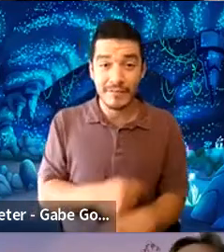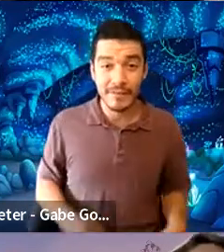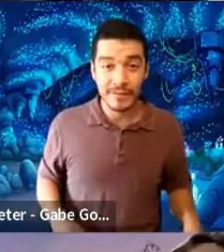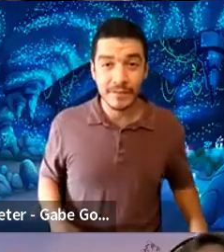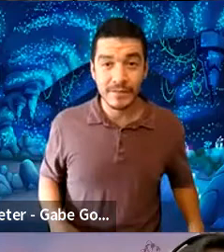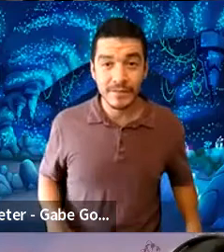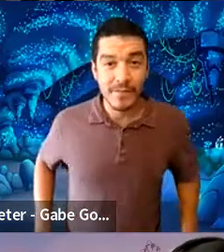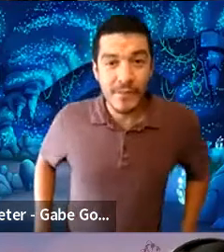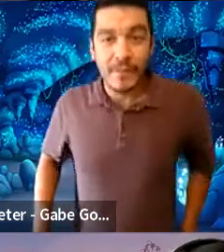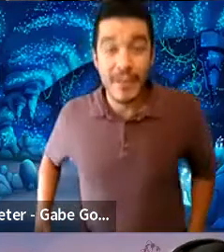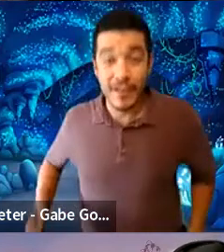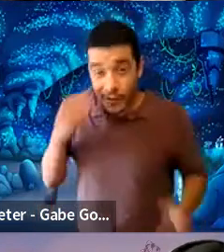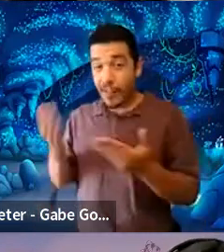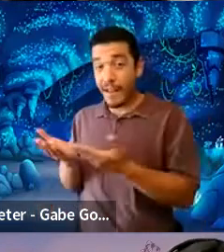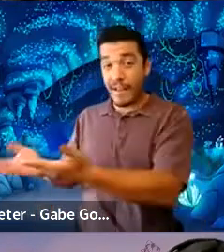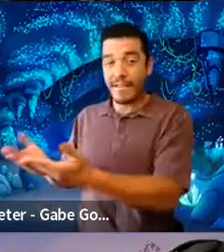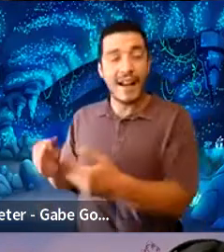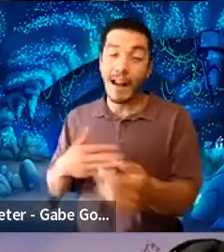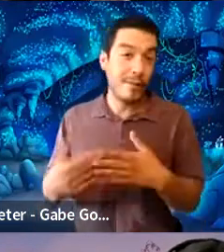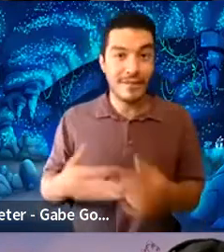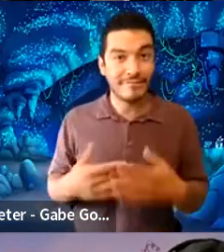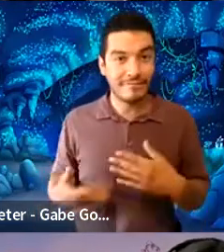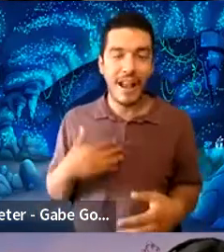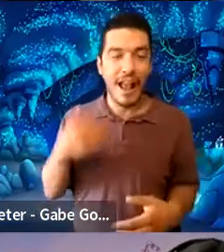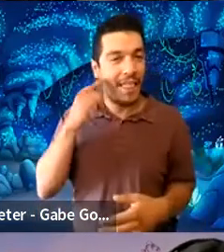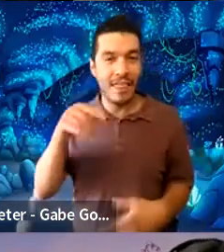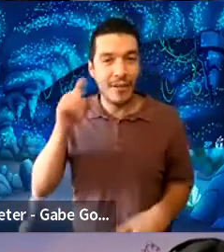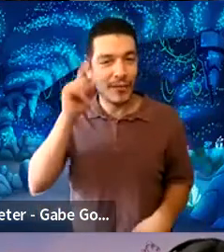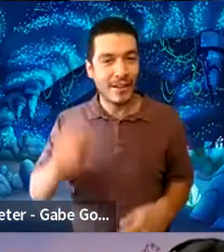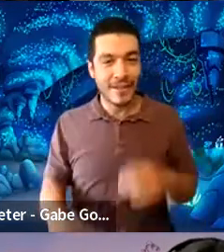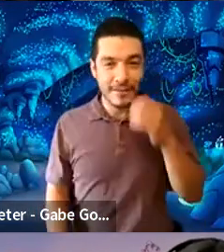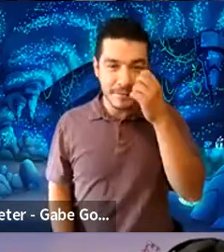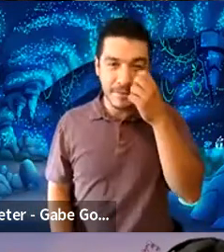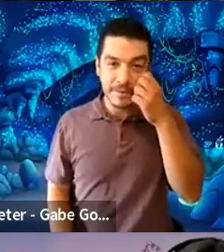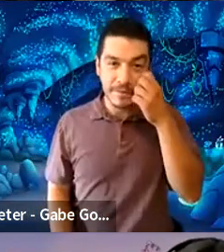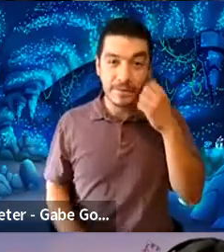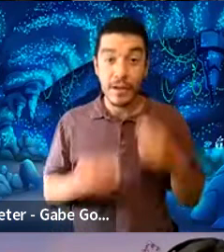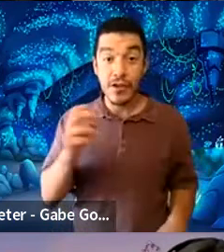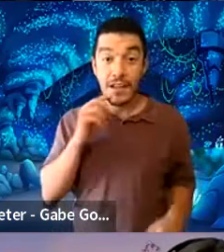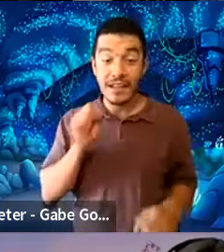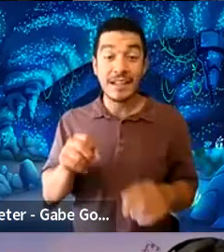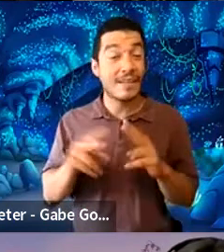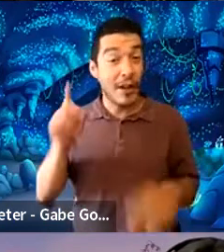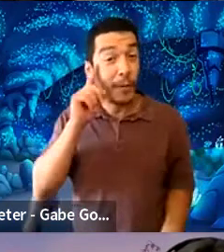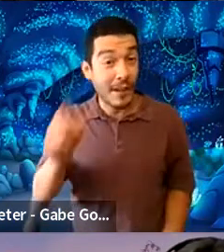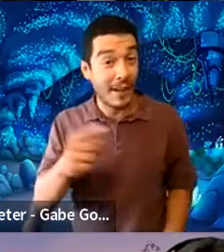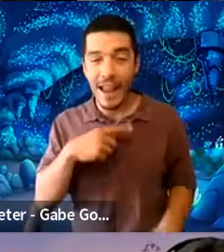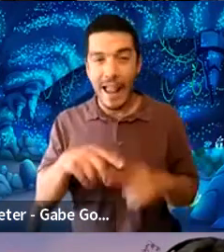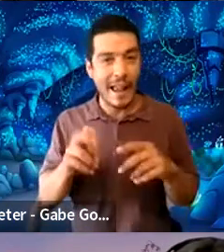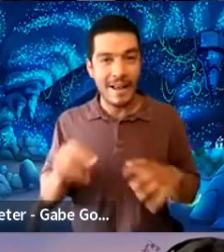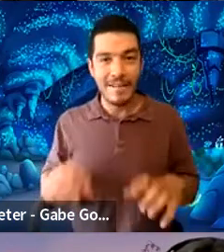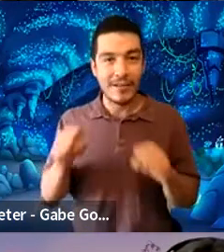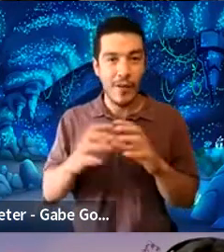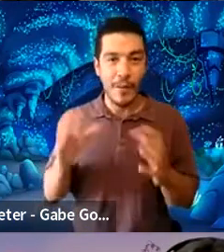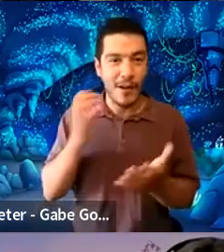invention of the oven and it's, anyway, I just thought it was brilliant. It was very brilliant. Yes, I can't even take too